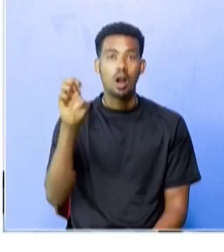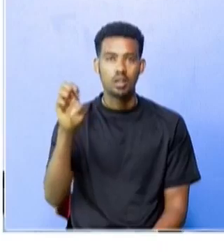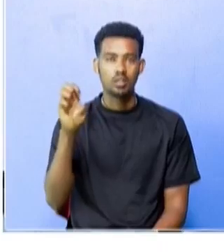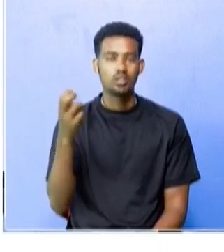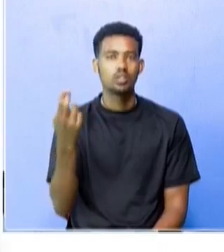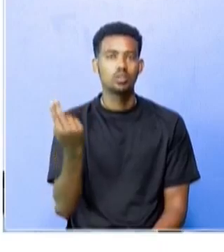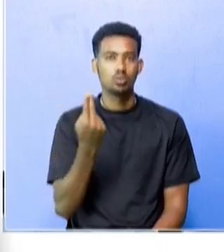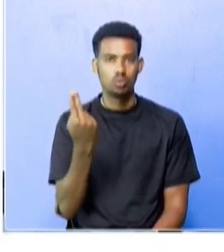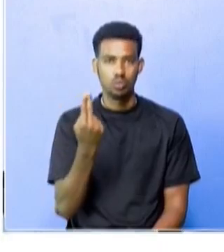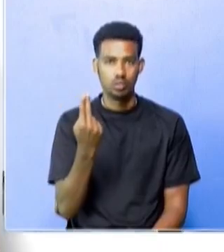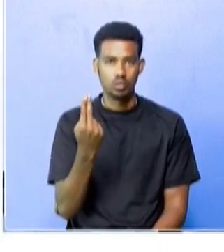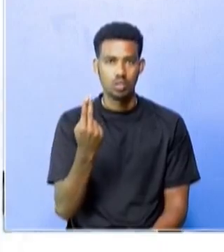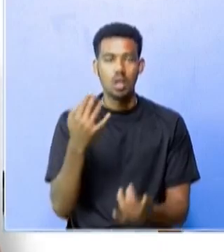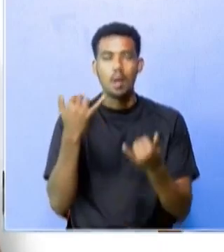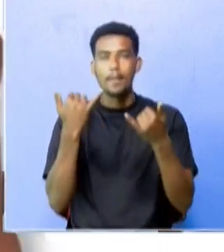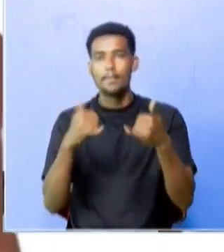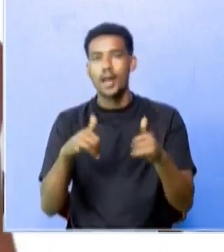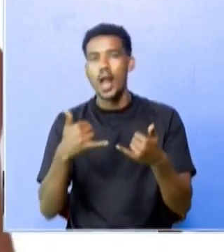football.